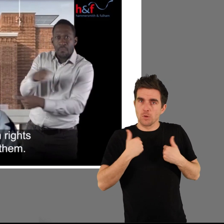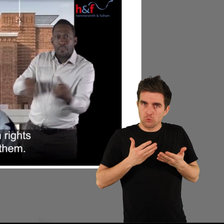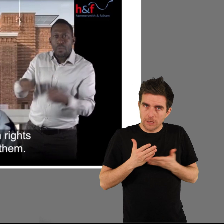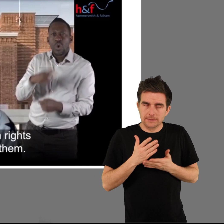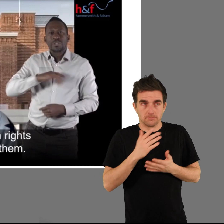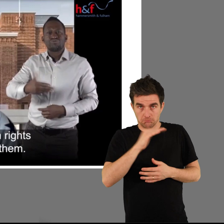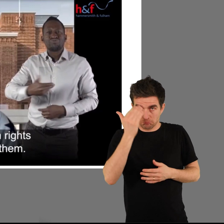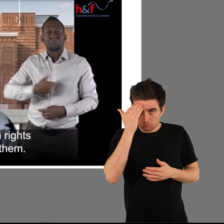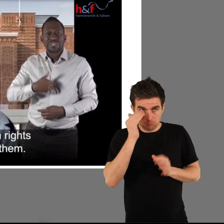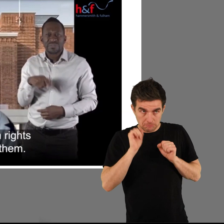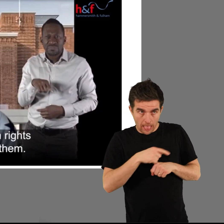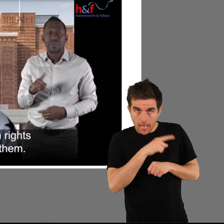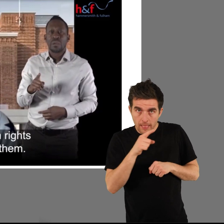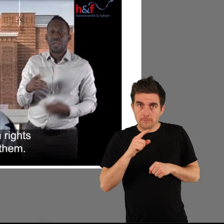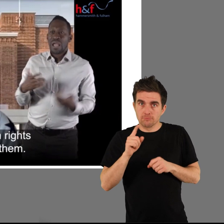to use them.